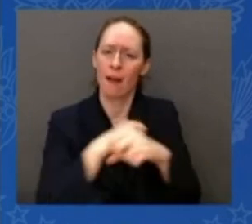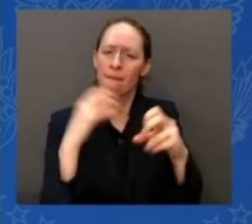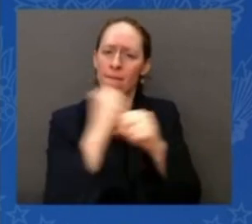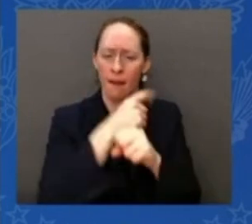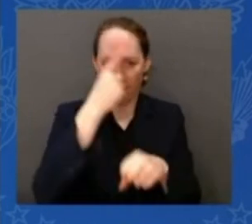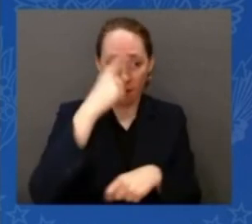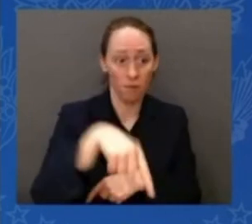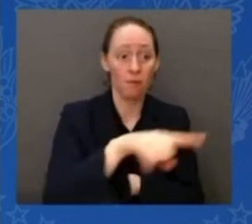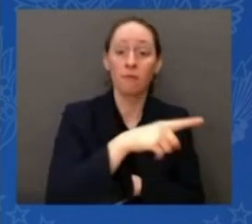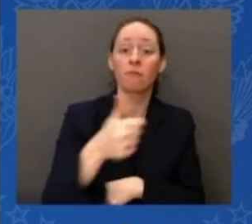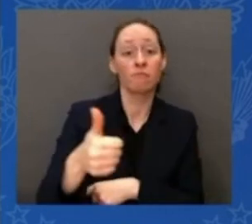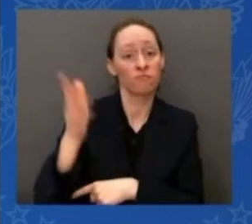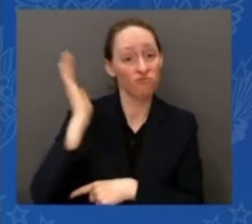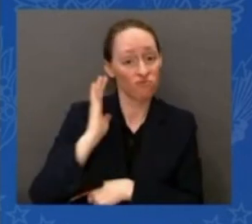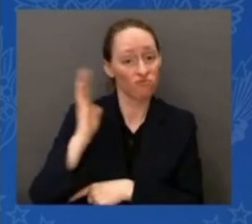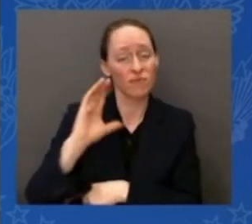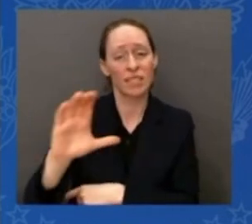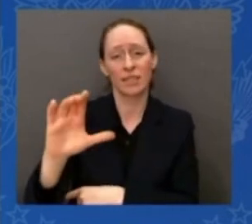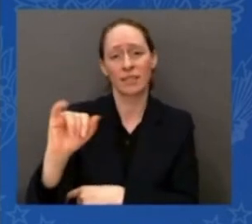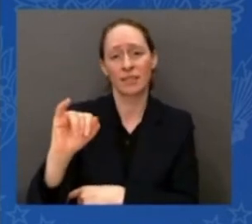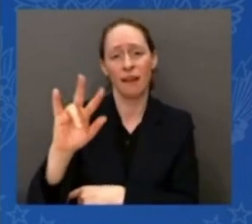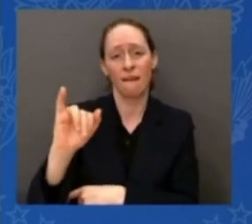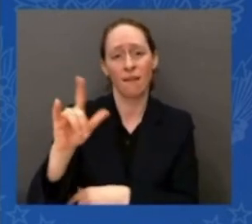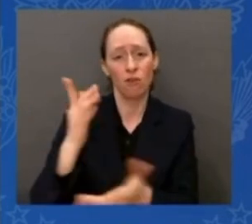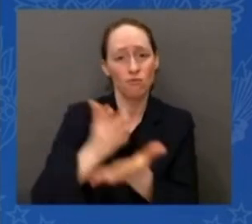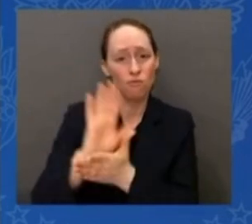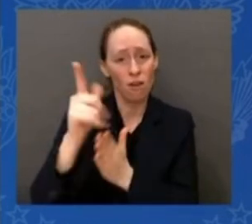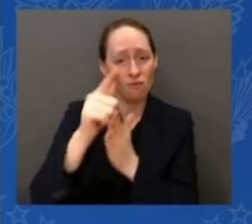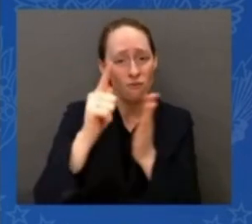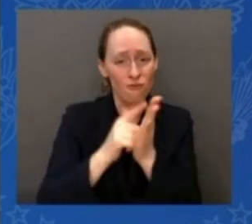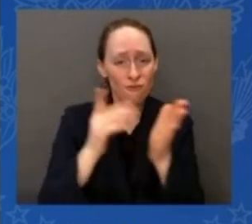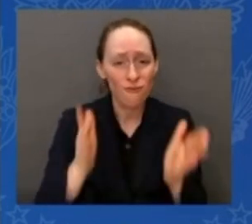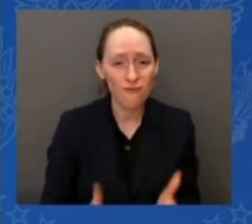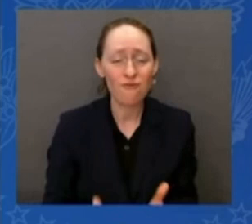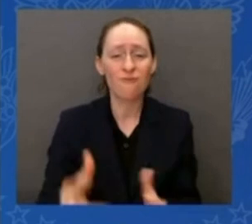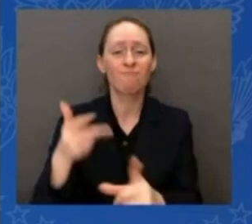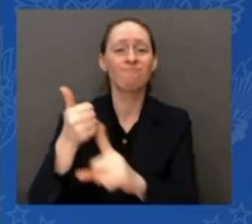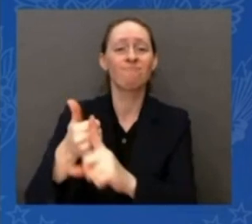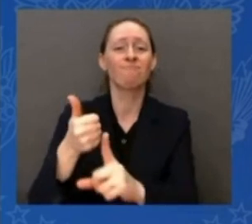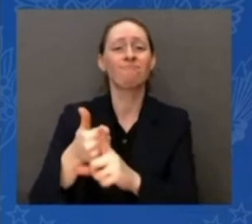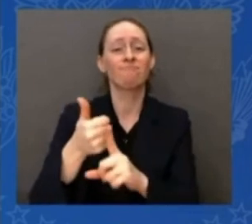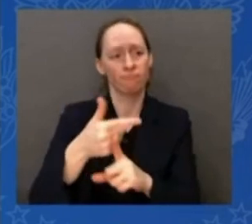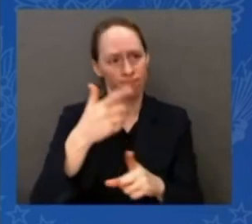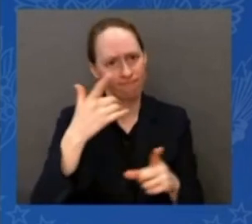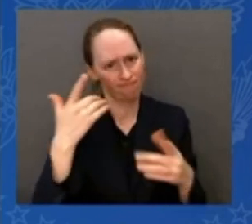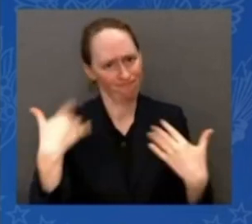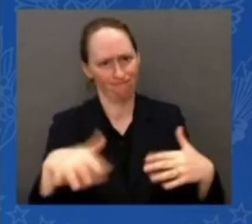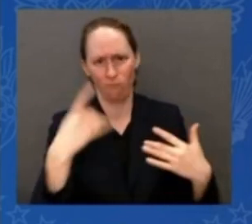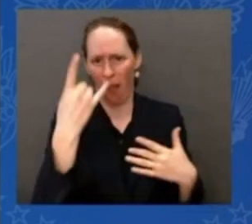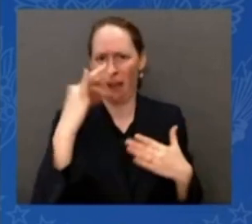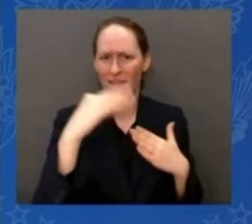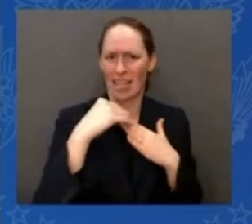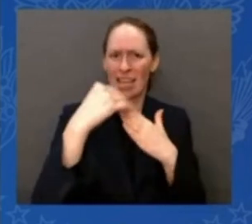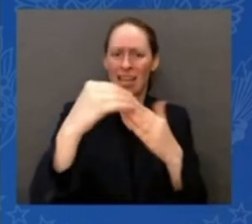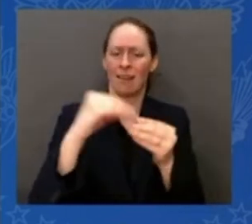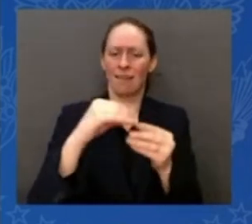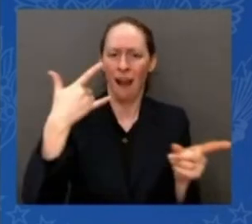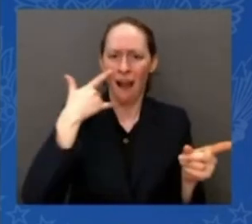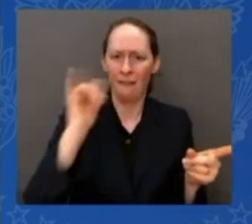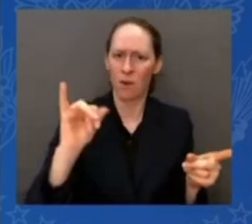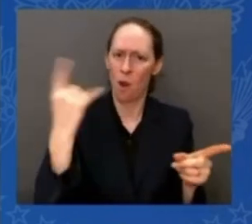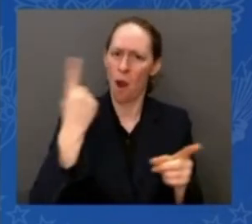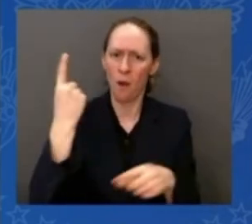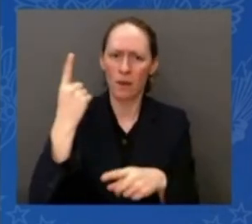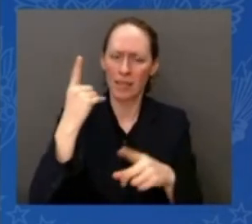biggest in the entire country, Julie spent 2 years representing workers, many without college degrees, many who didn't speak English, but who